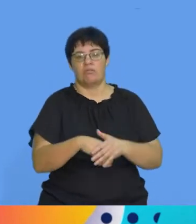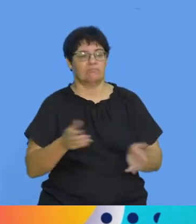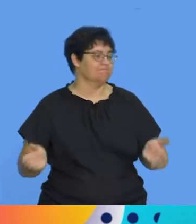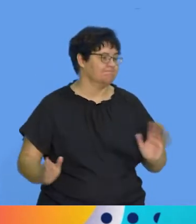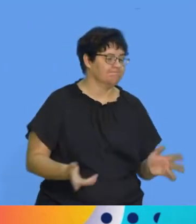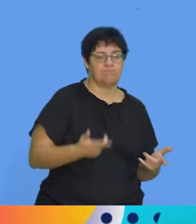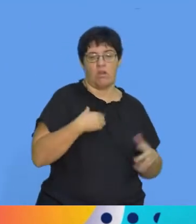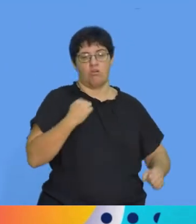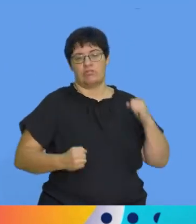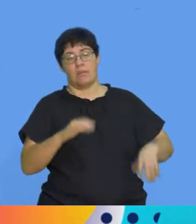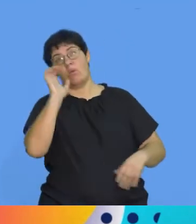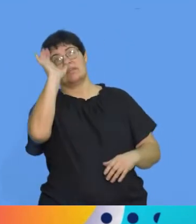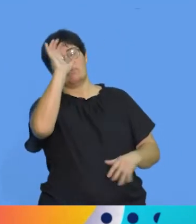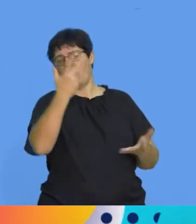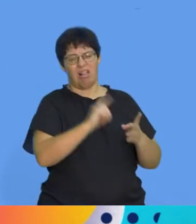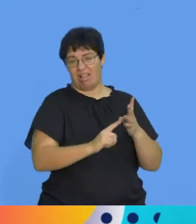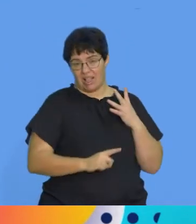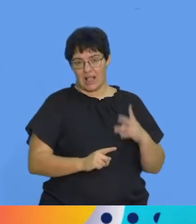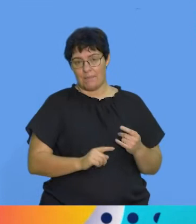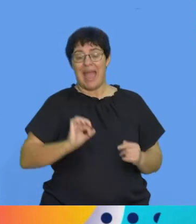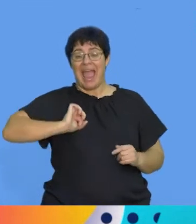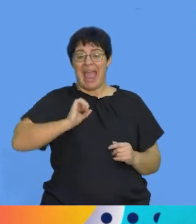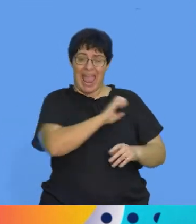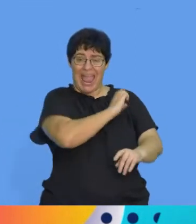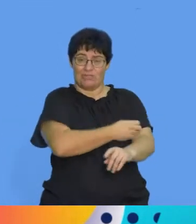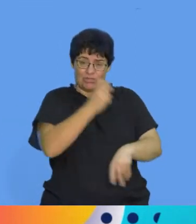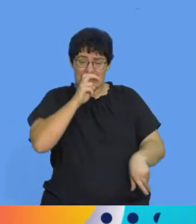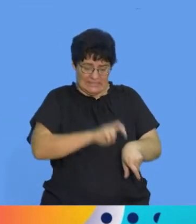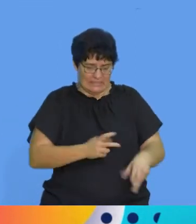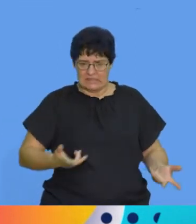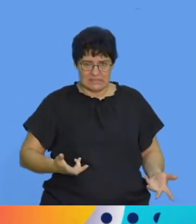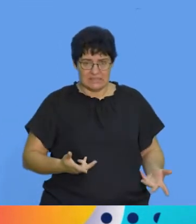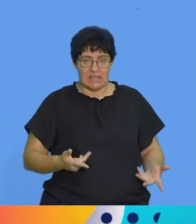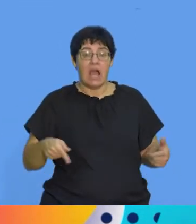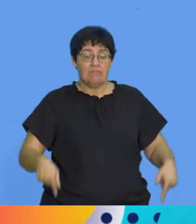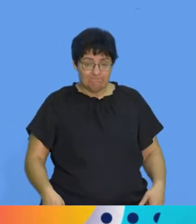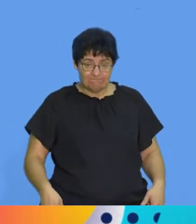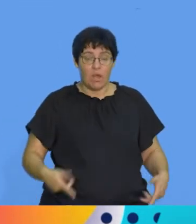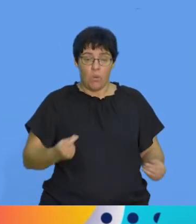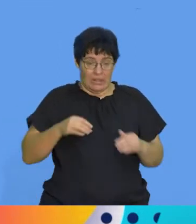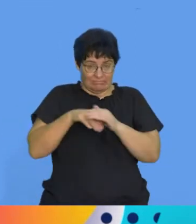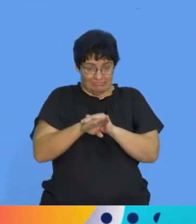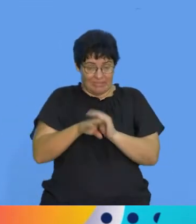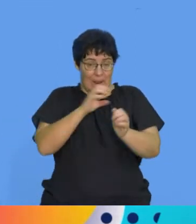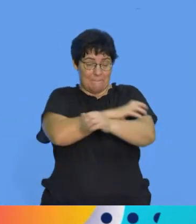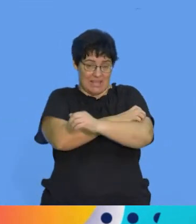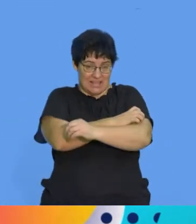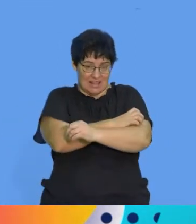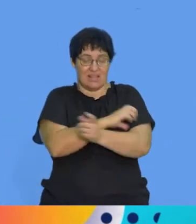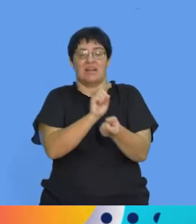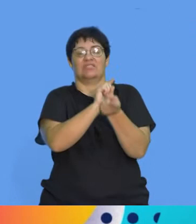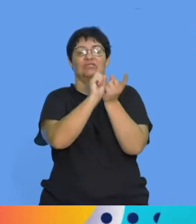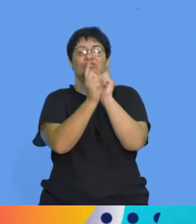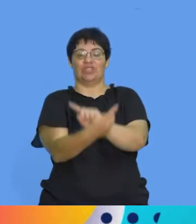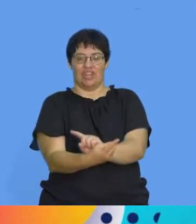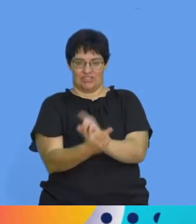play a game of netball. I want to go running. And I need that energy. My body can take that glycogen that I've